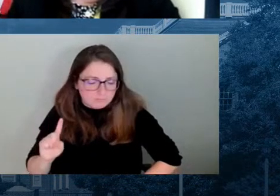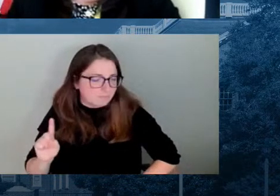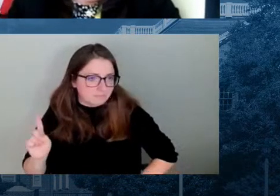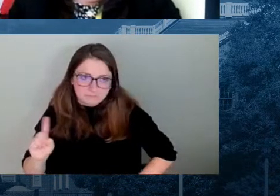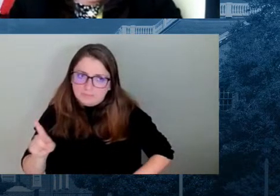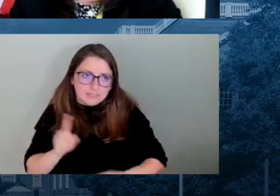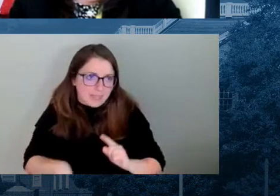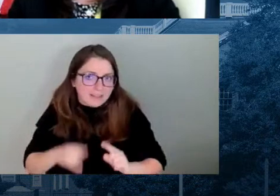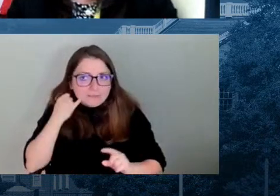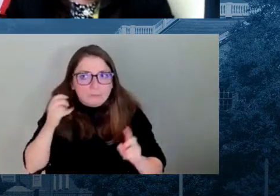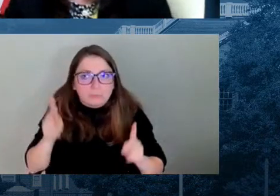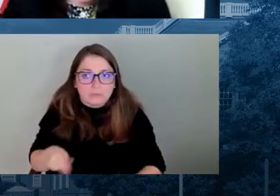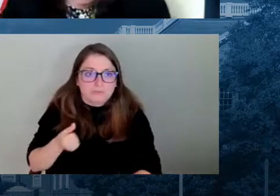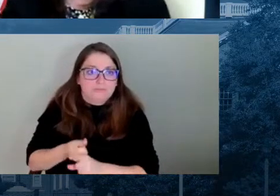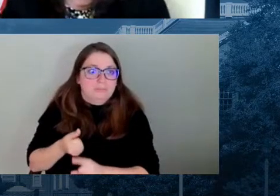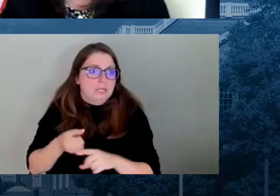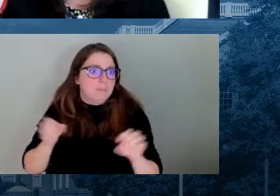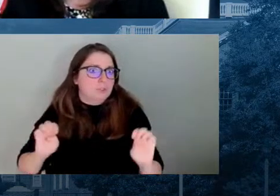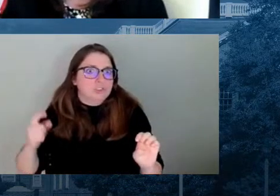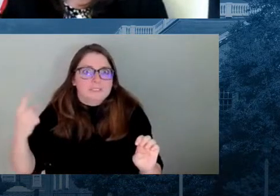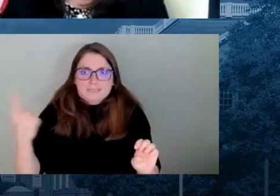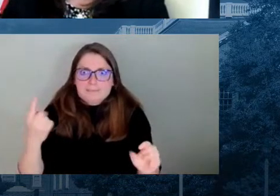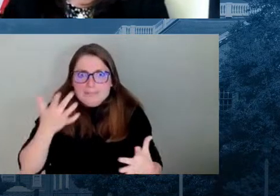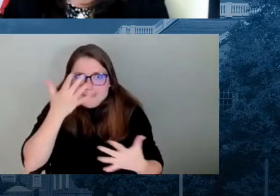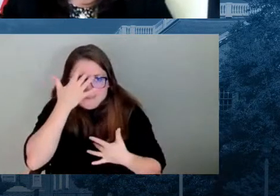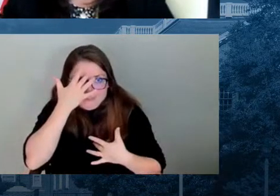distress, again, regardless of state of residency.